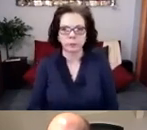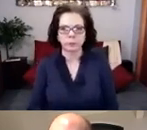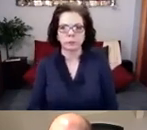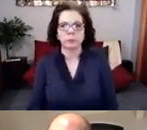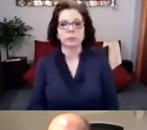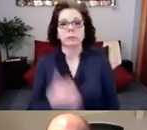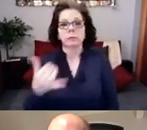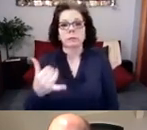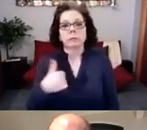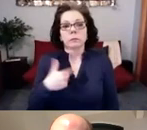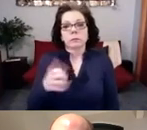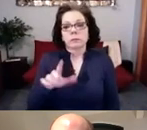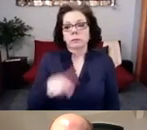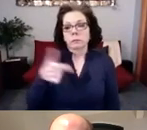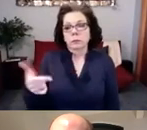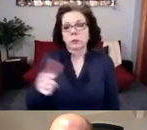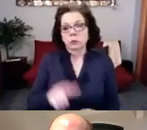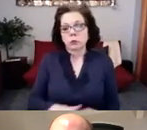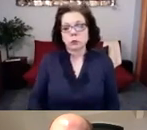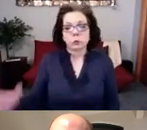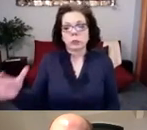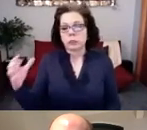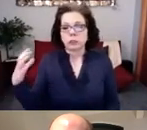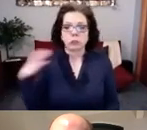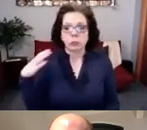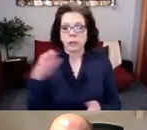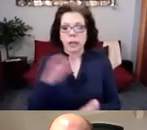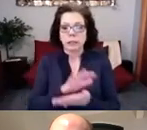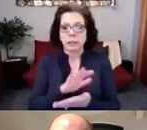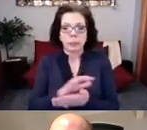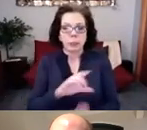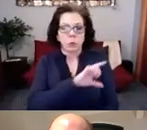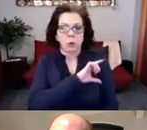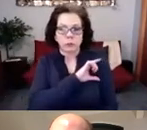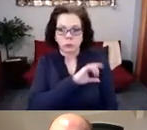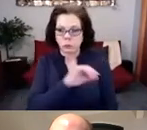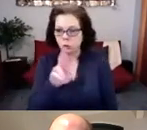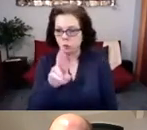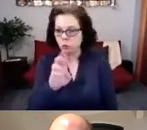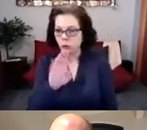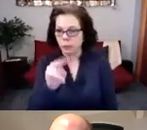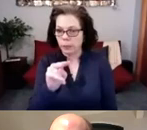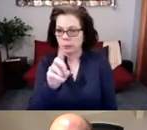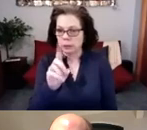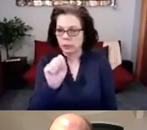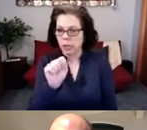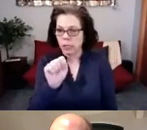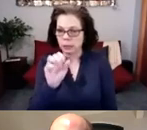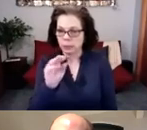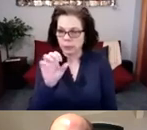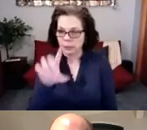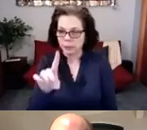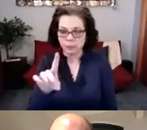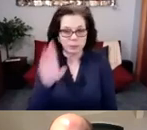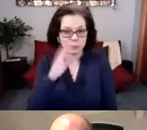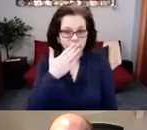turn this over to our Chief Academic Officer, Robin Desmond. Thank you, Dr. Hall. Welcome